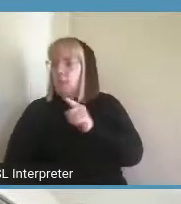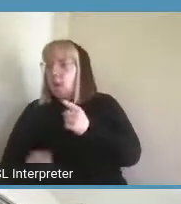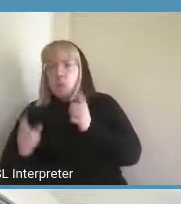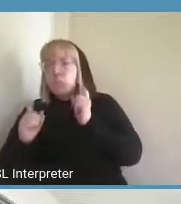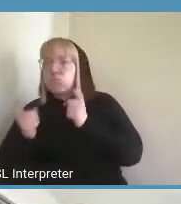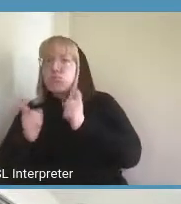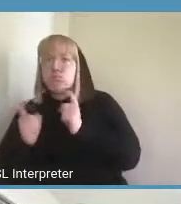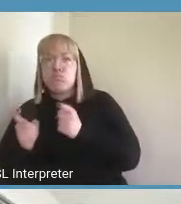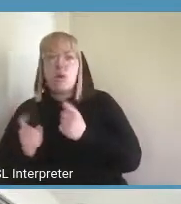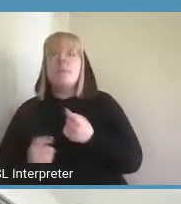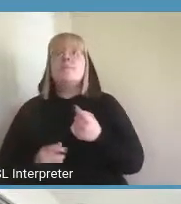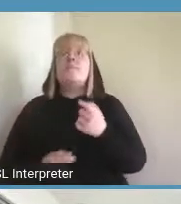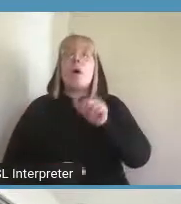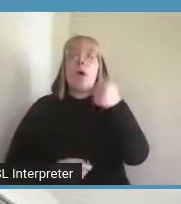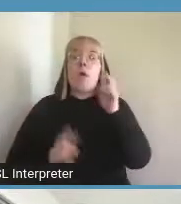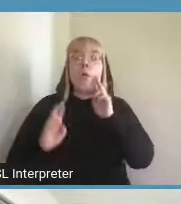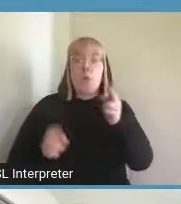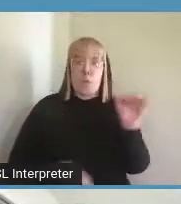like this.